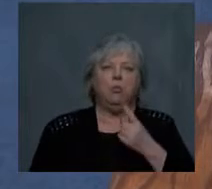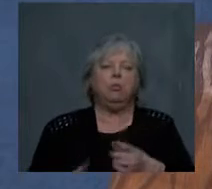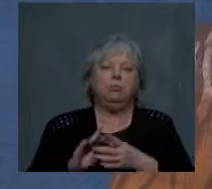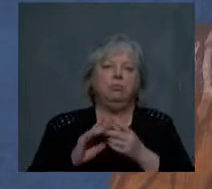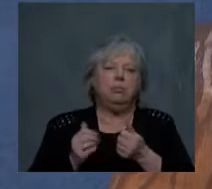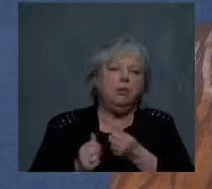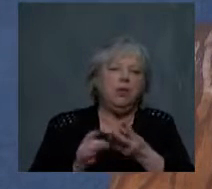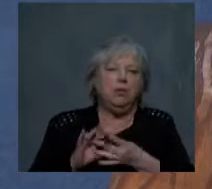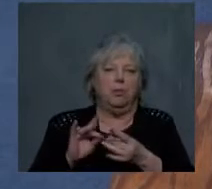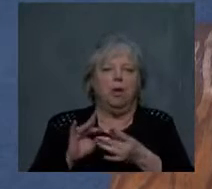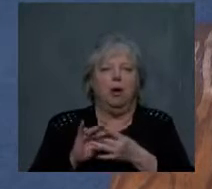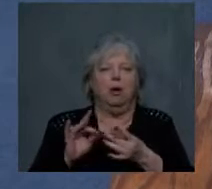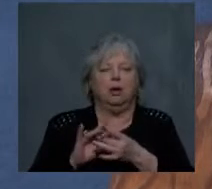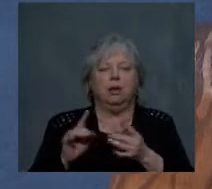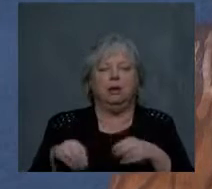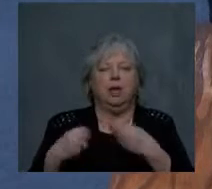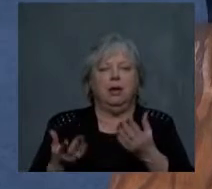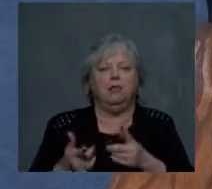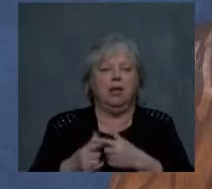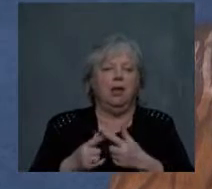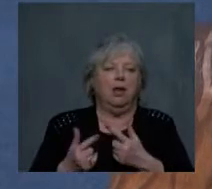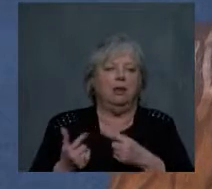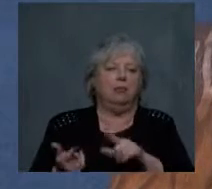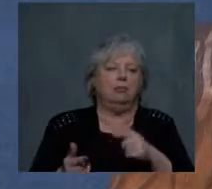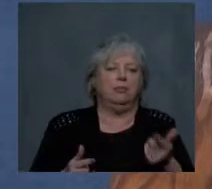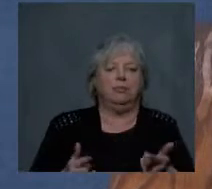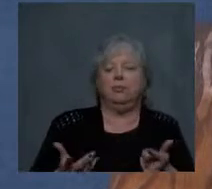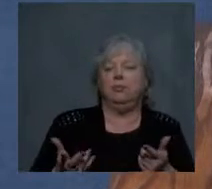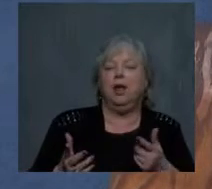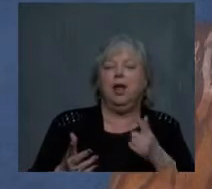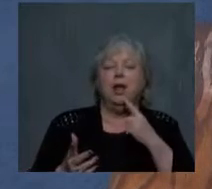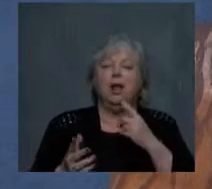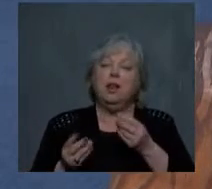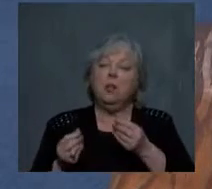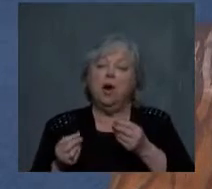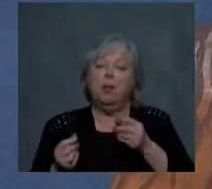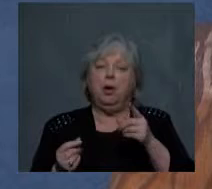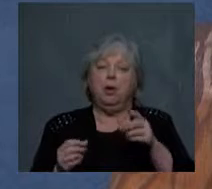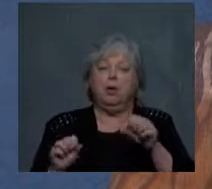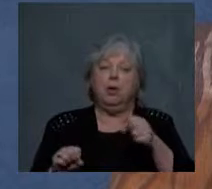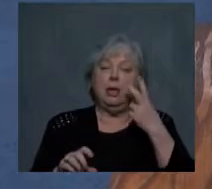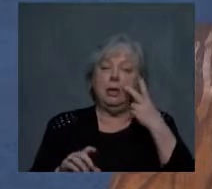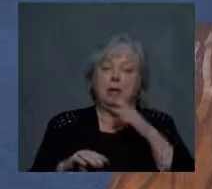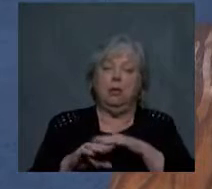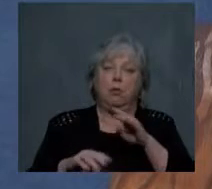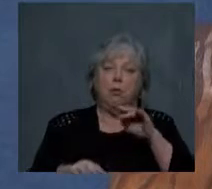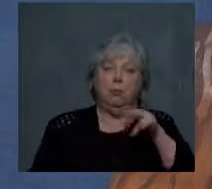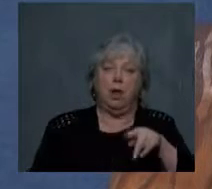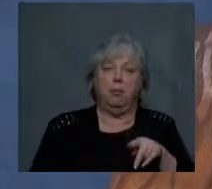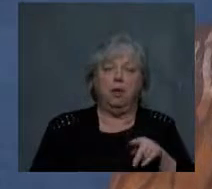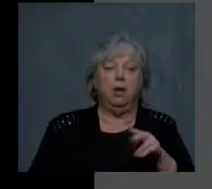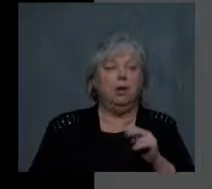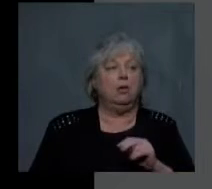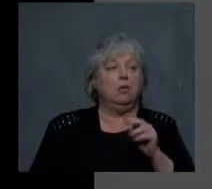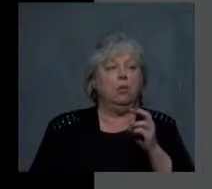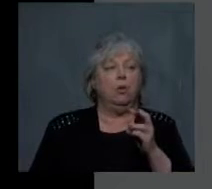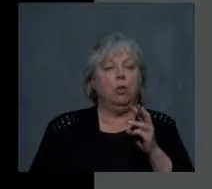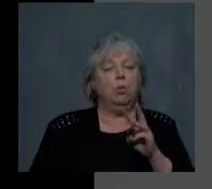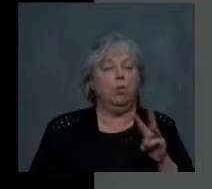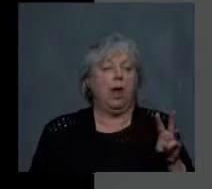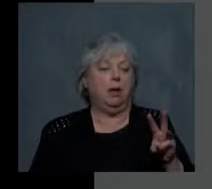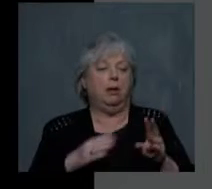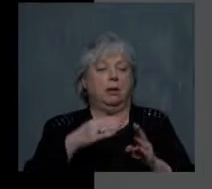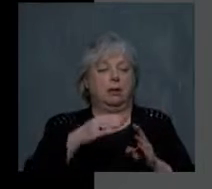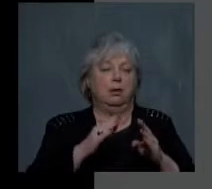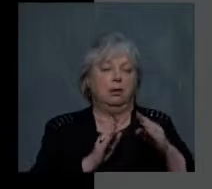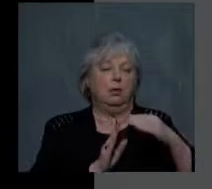that come from opponents to the matter. The property is, as you can see, on the northwest corner of